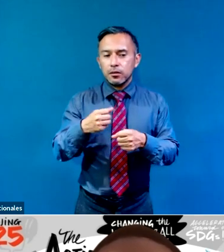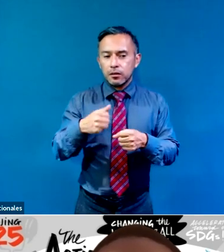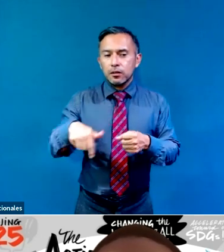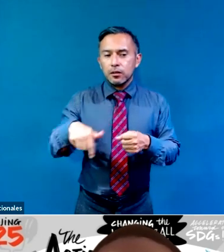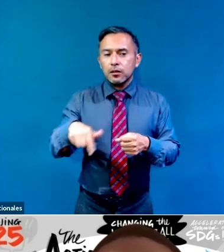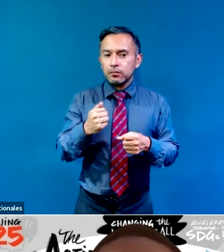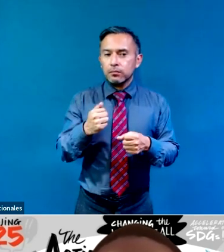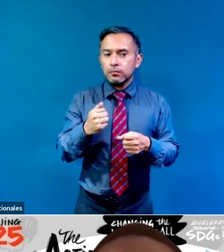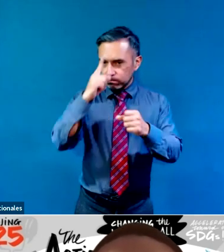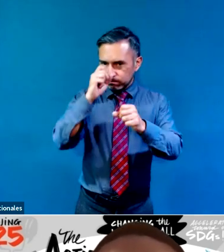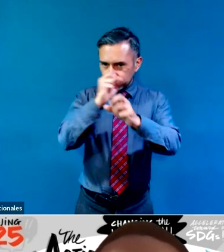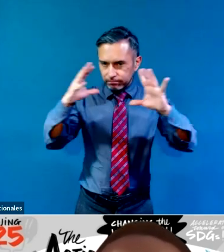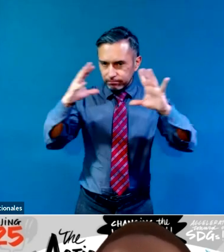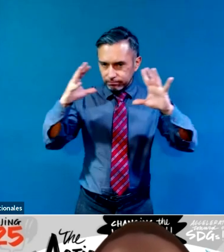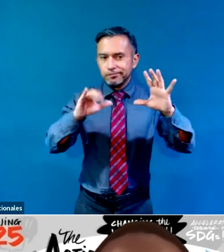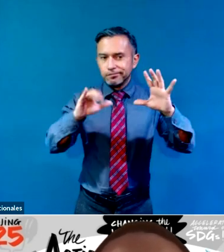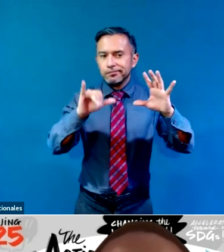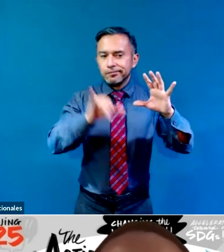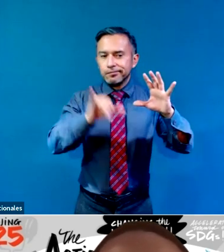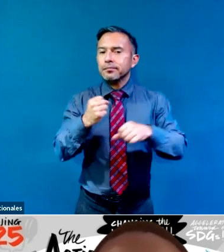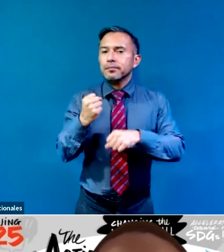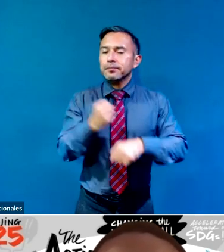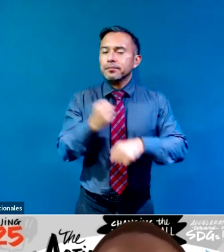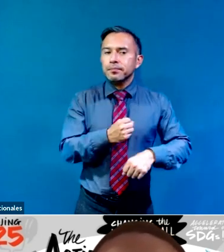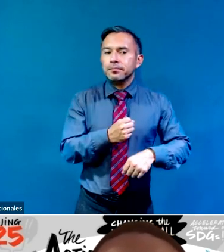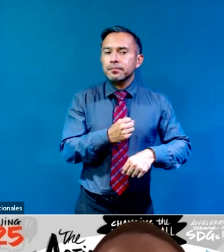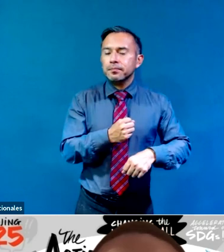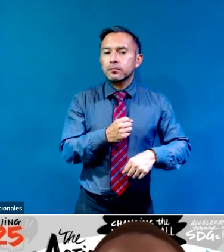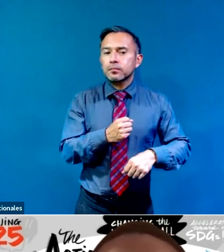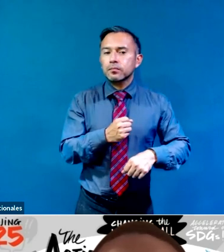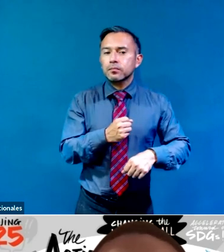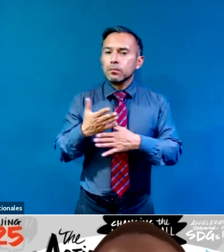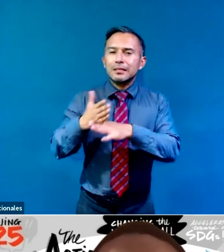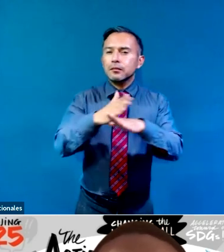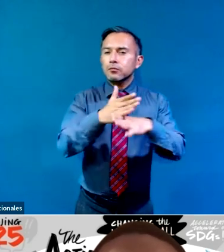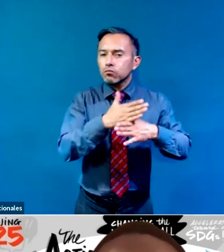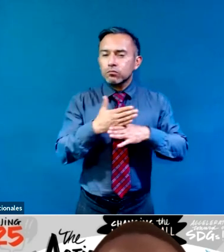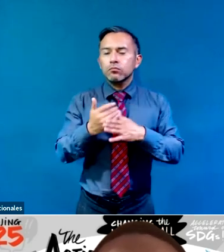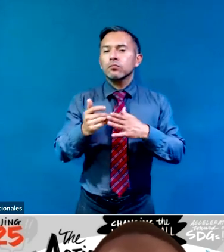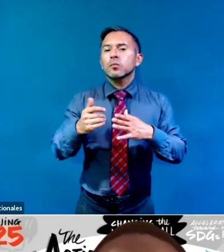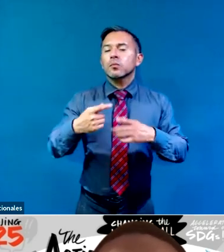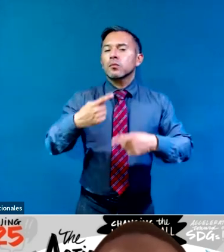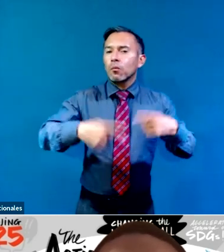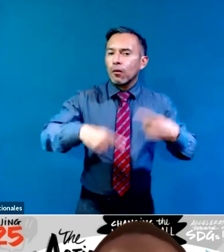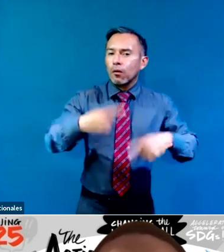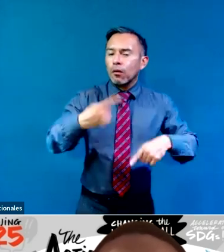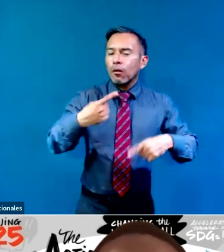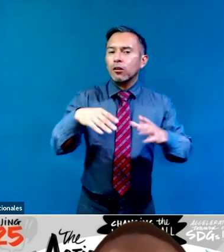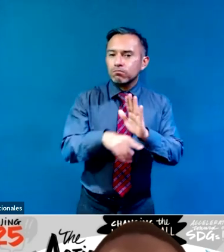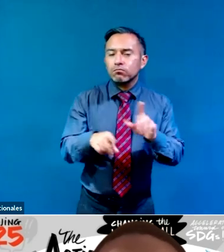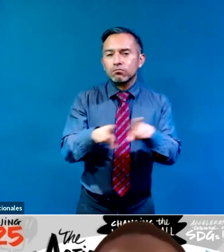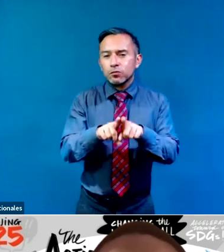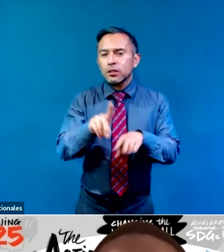a vision about strengthening accountability through gender responsive laws, policies, as well as data